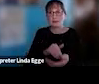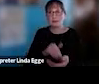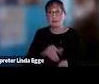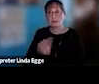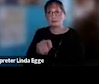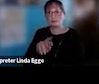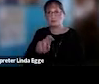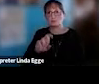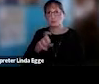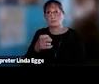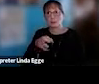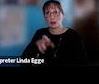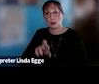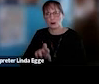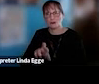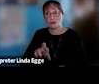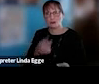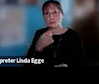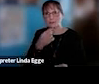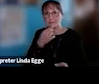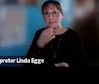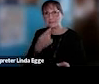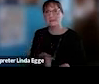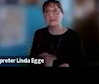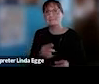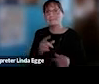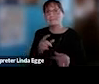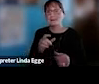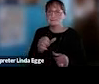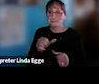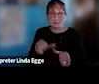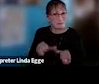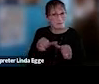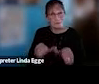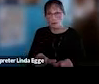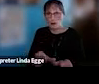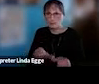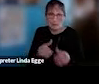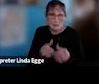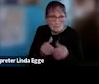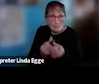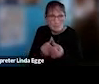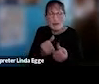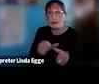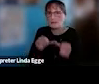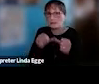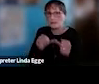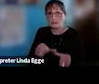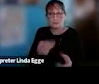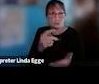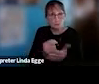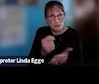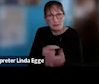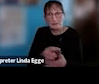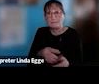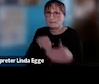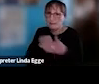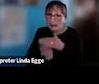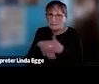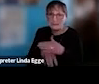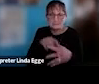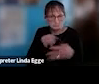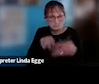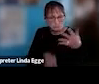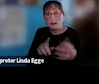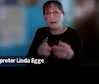go was, you know, to, you know, constant reinforcement, right? Constantly offer treatment and access and, you know, to visit